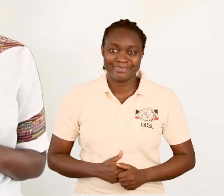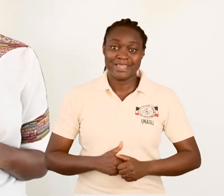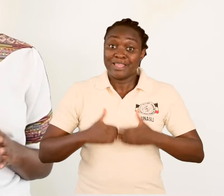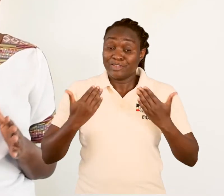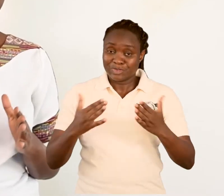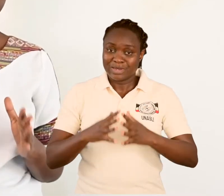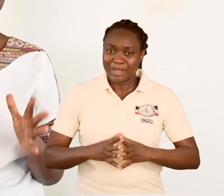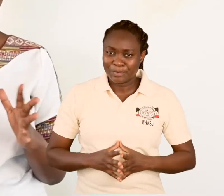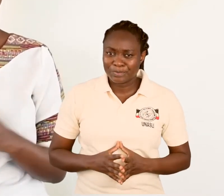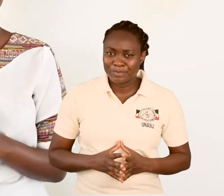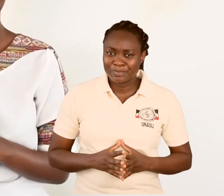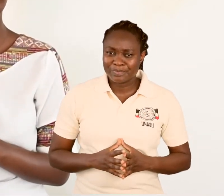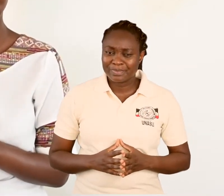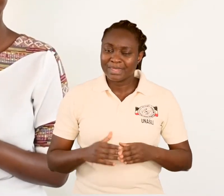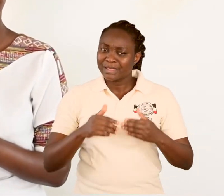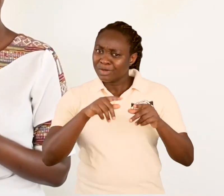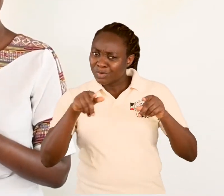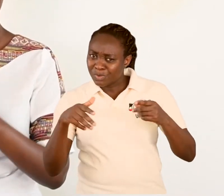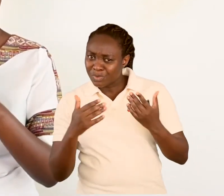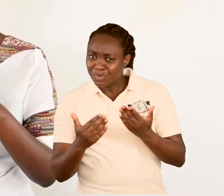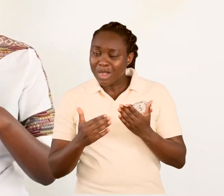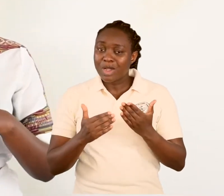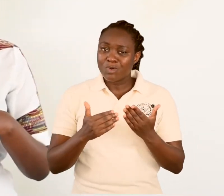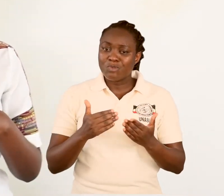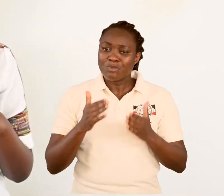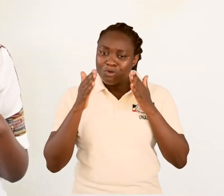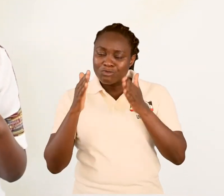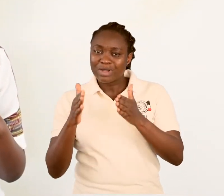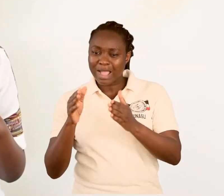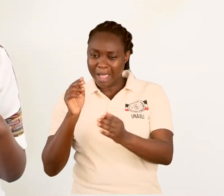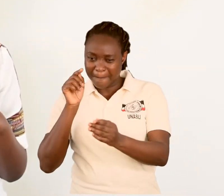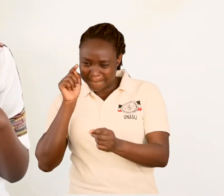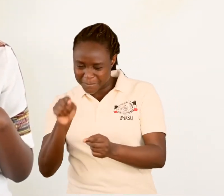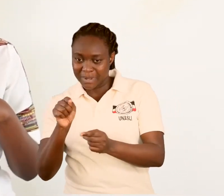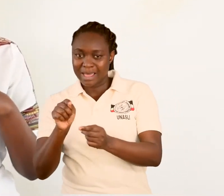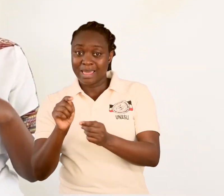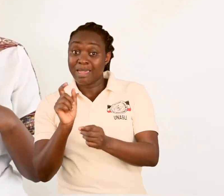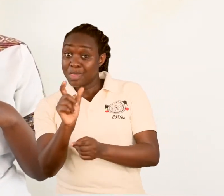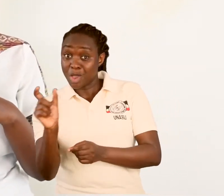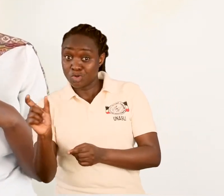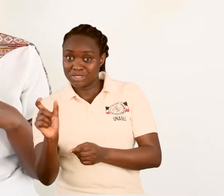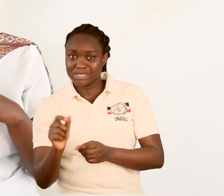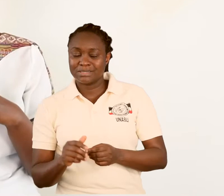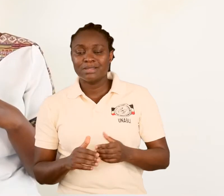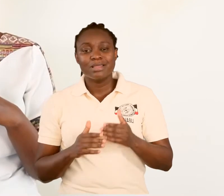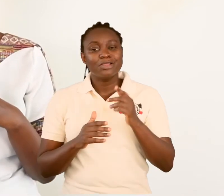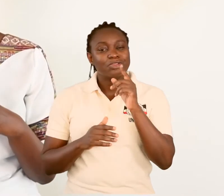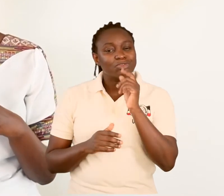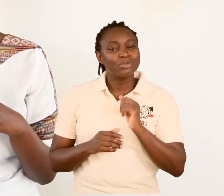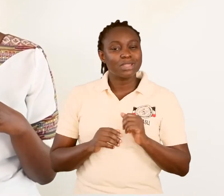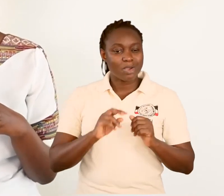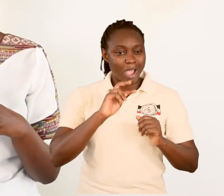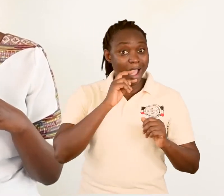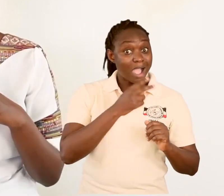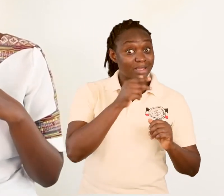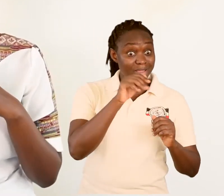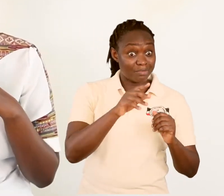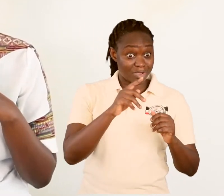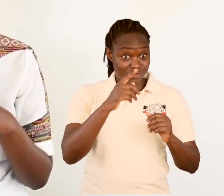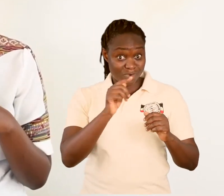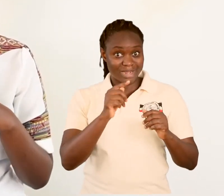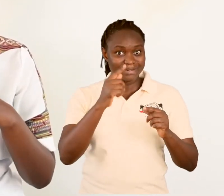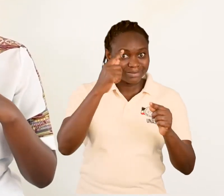So, since we are working on proper nouns, put a tick against each of the answers